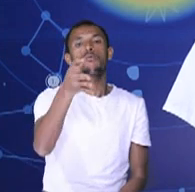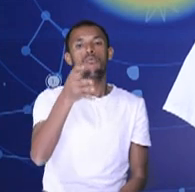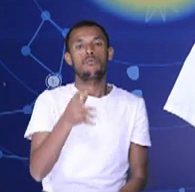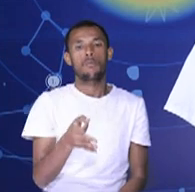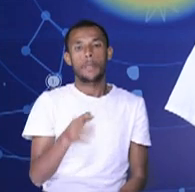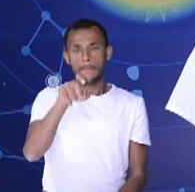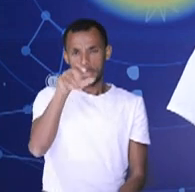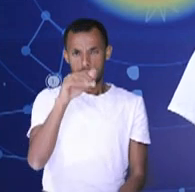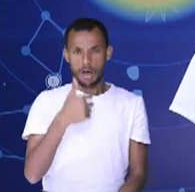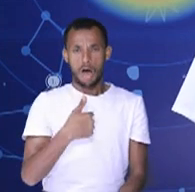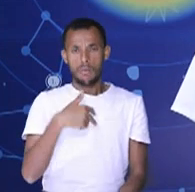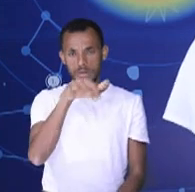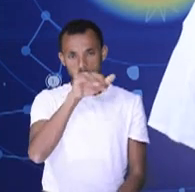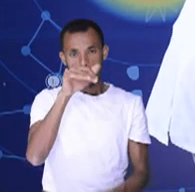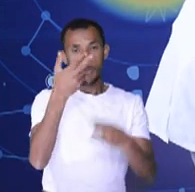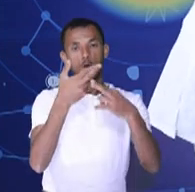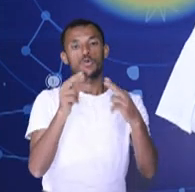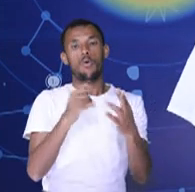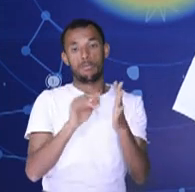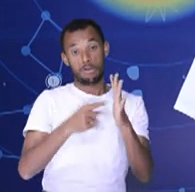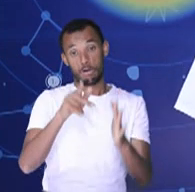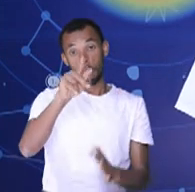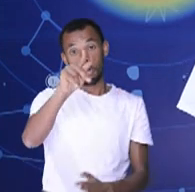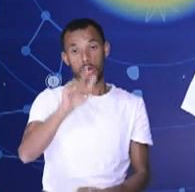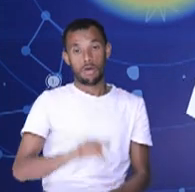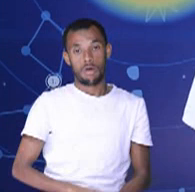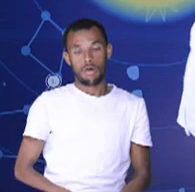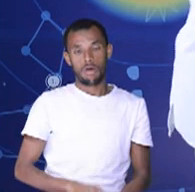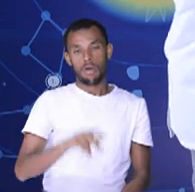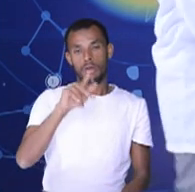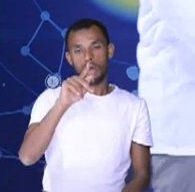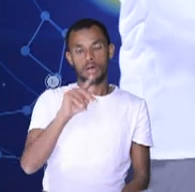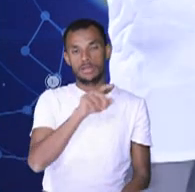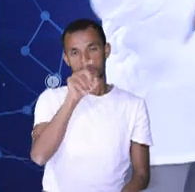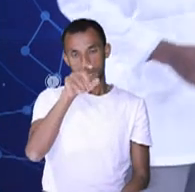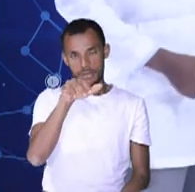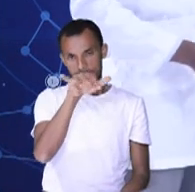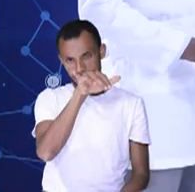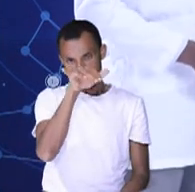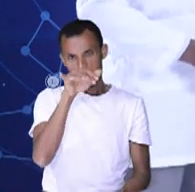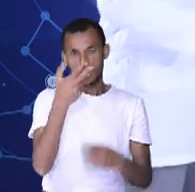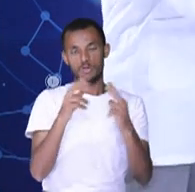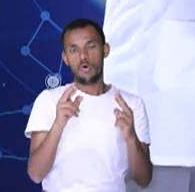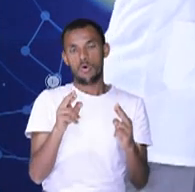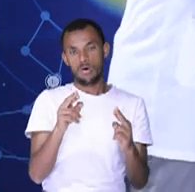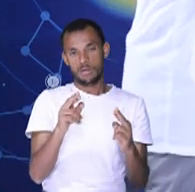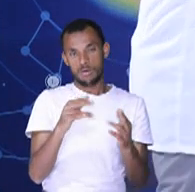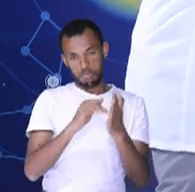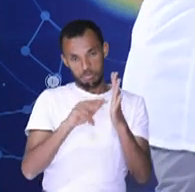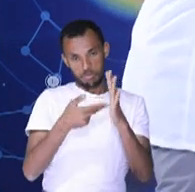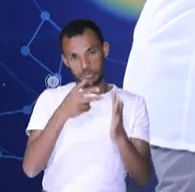EF must have the same ratio. That's what? K. They must have the same ratio, or they